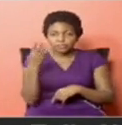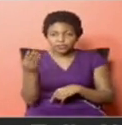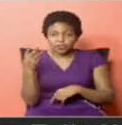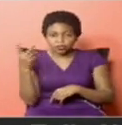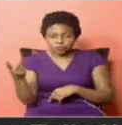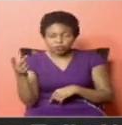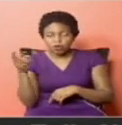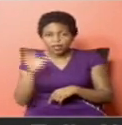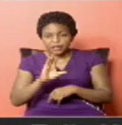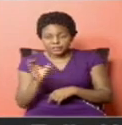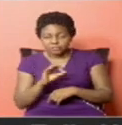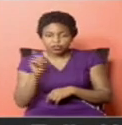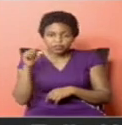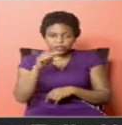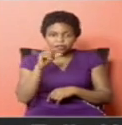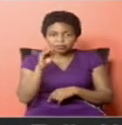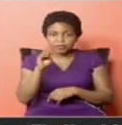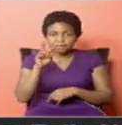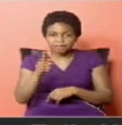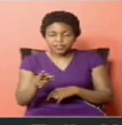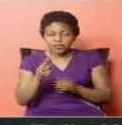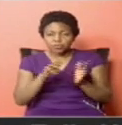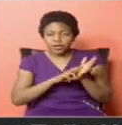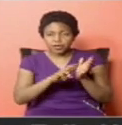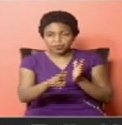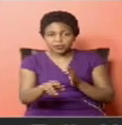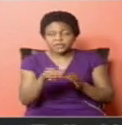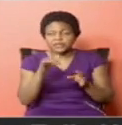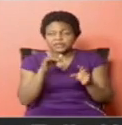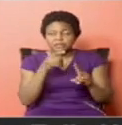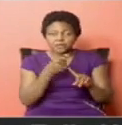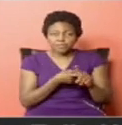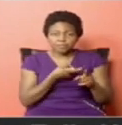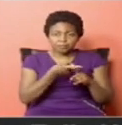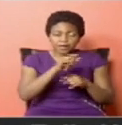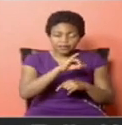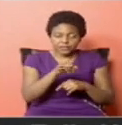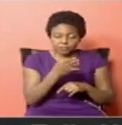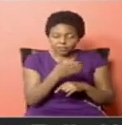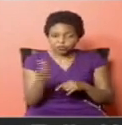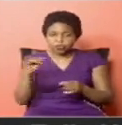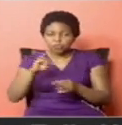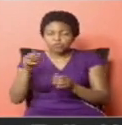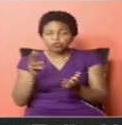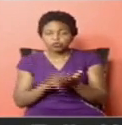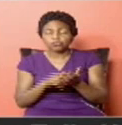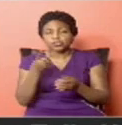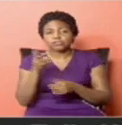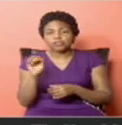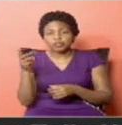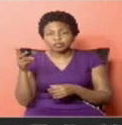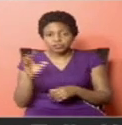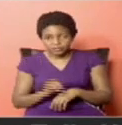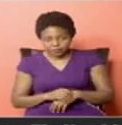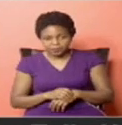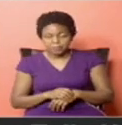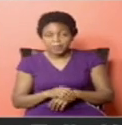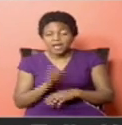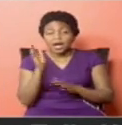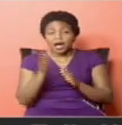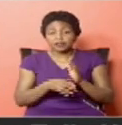16,242 cases of gender-based violence were reported in the period January to June 2020 alone. Of